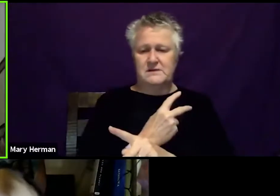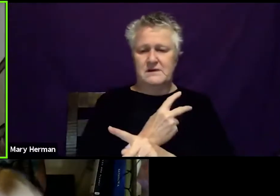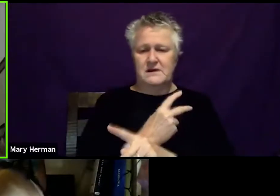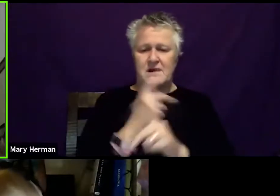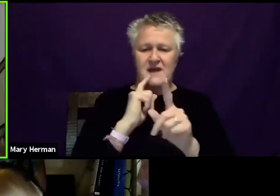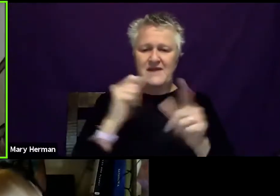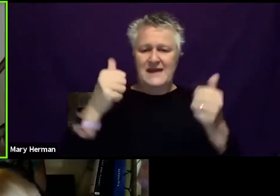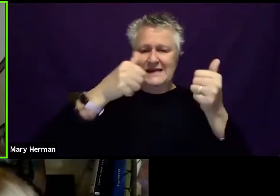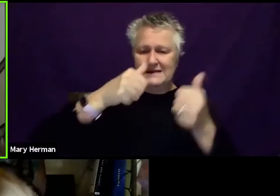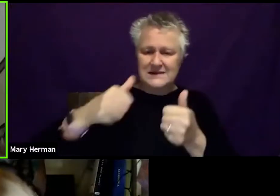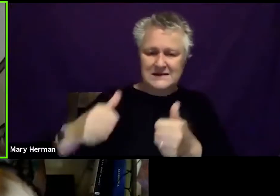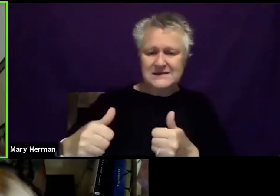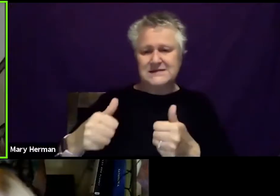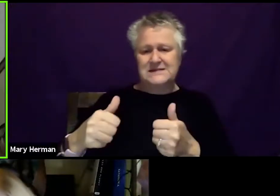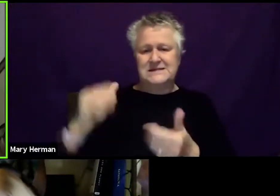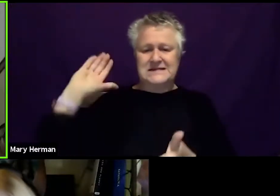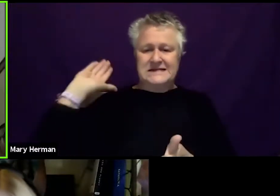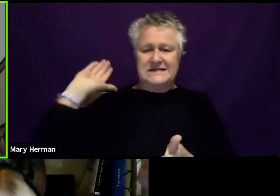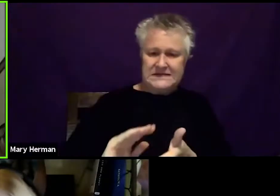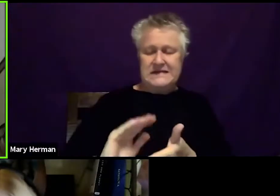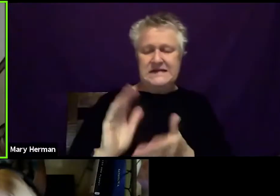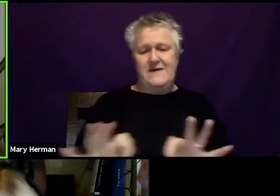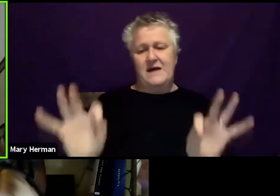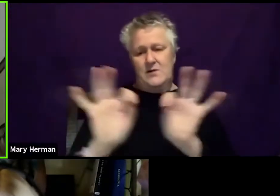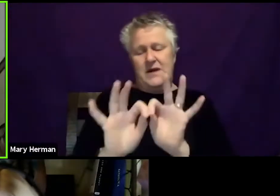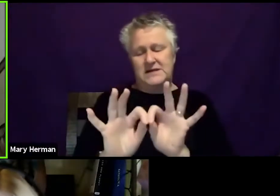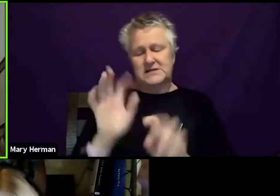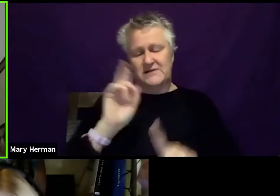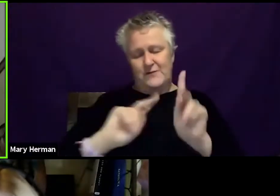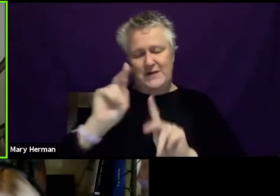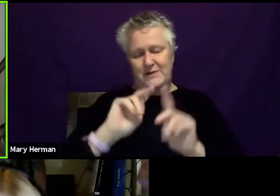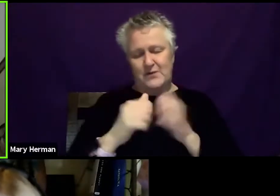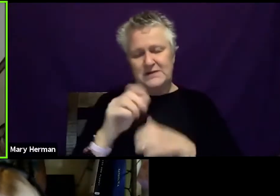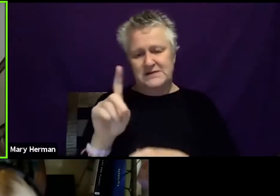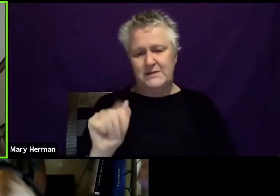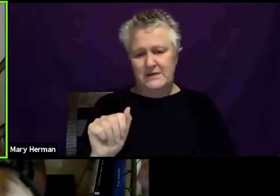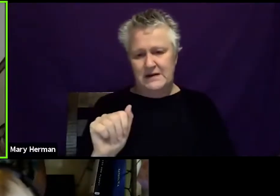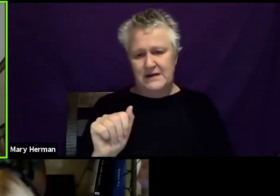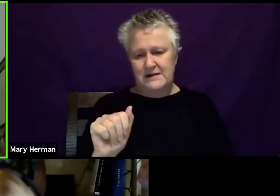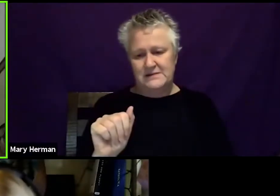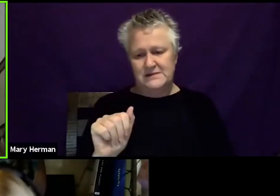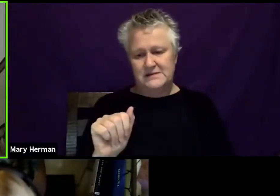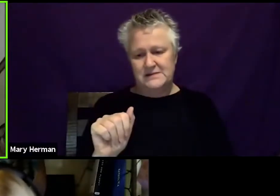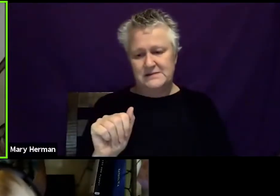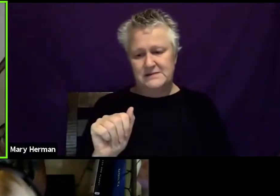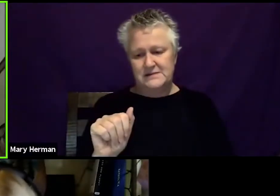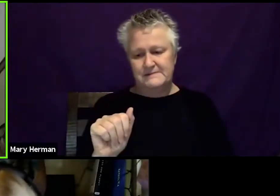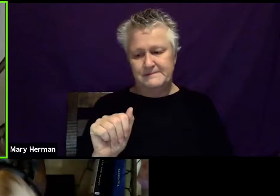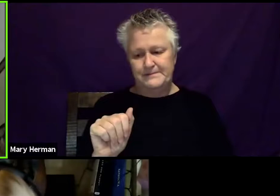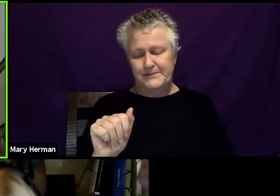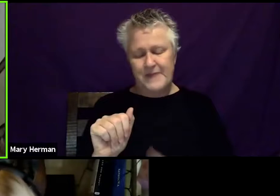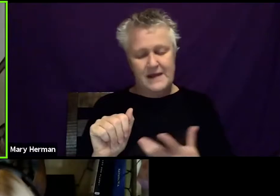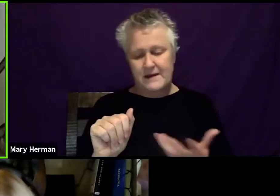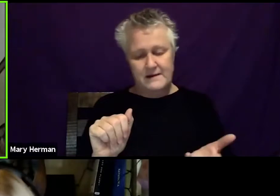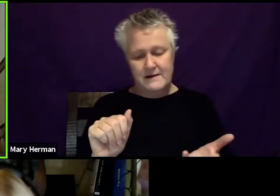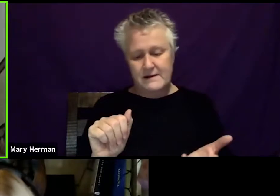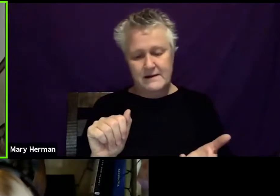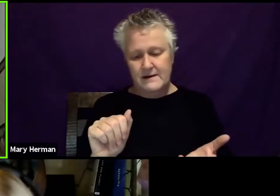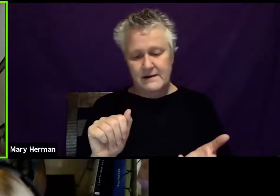this is showing up, unfortunately, so clearly. And this seems to be